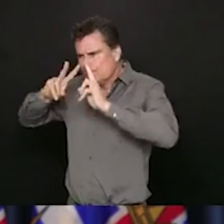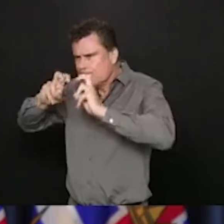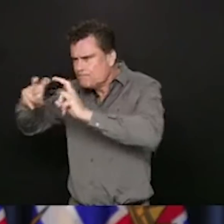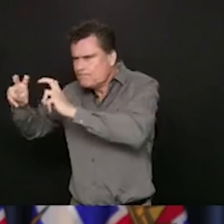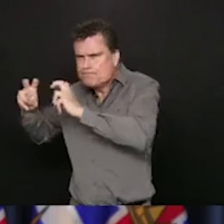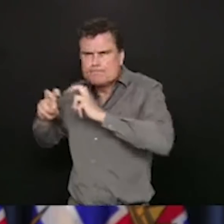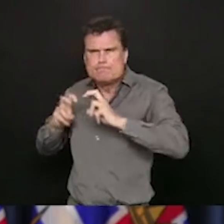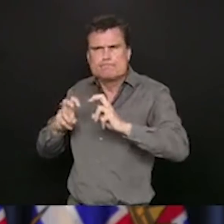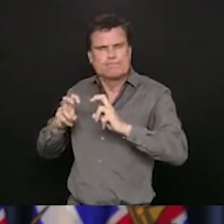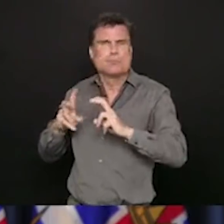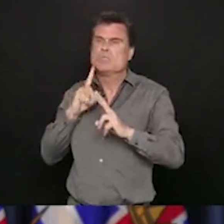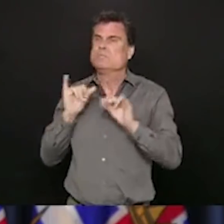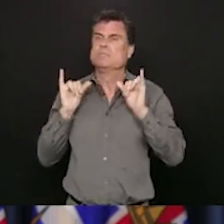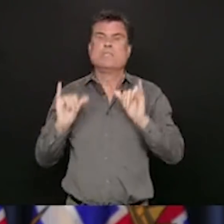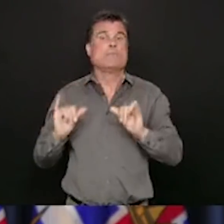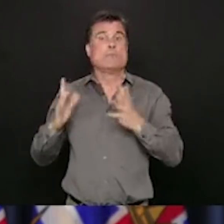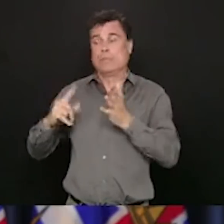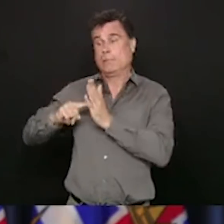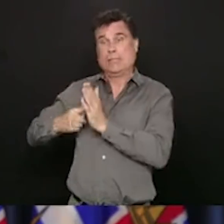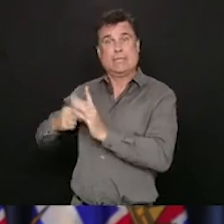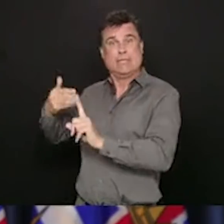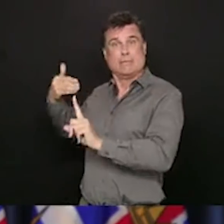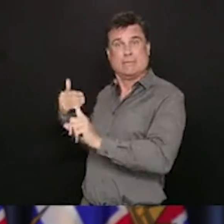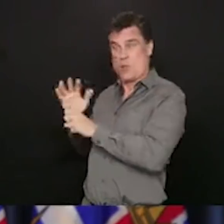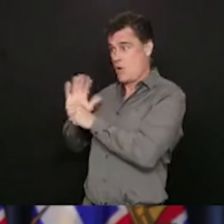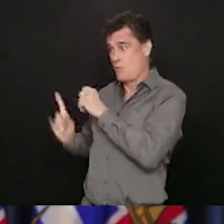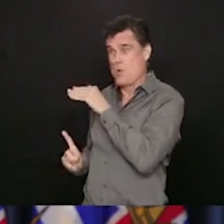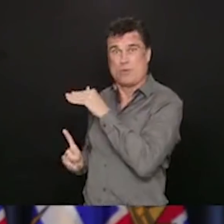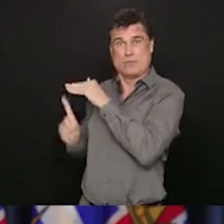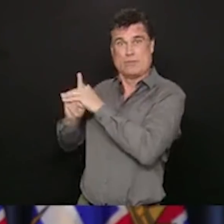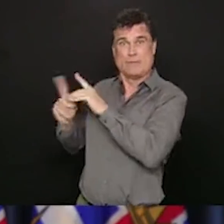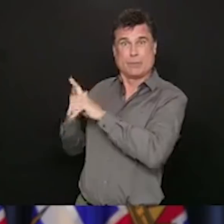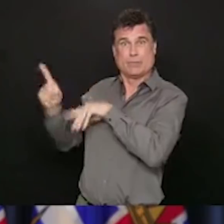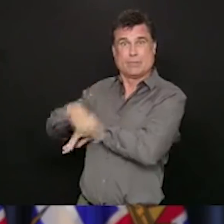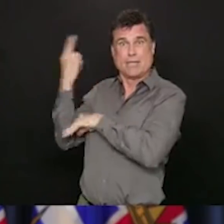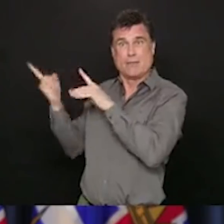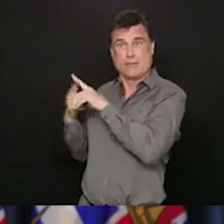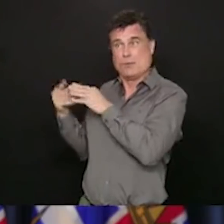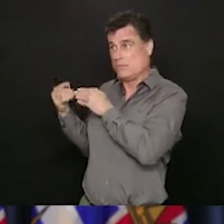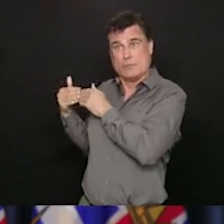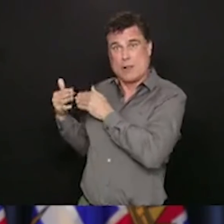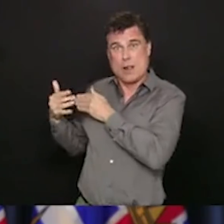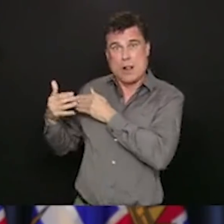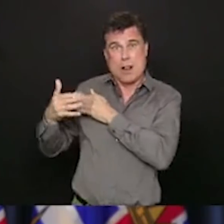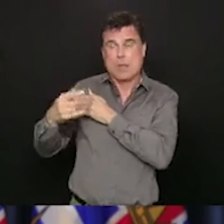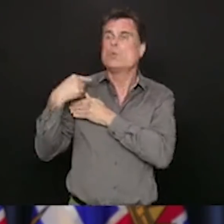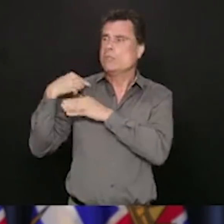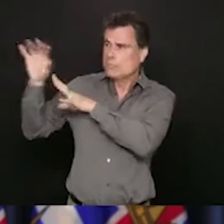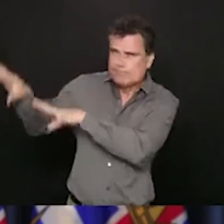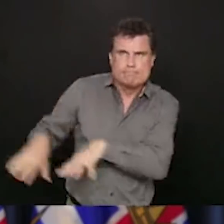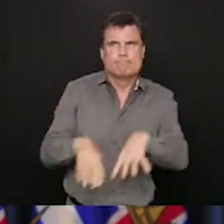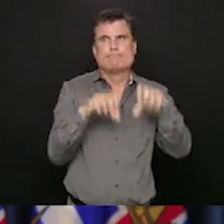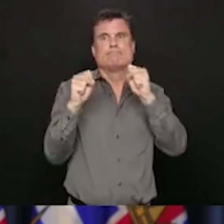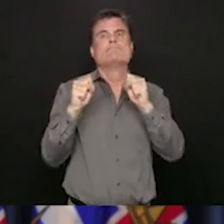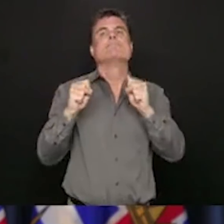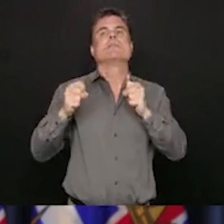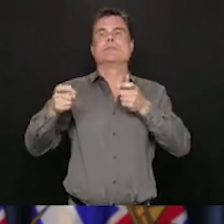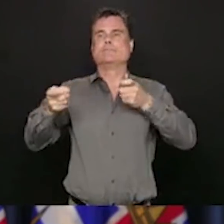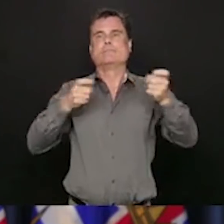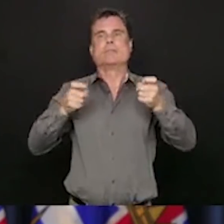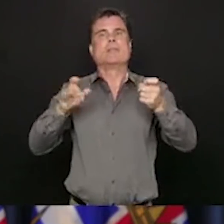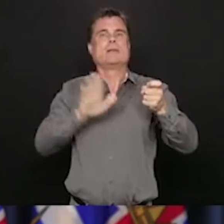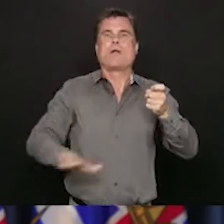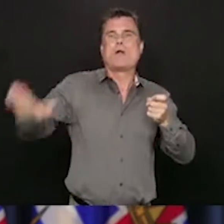addressing COVID-19, leading every day with a focus on people having a good understanding of the health